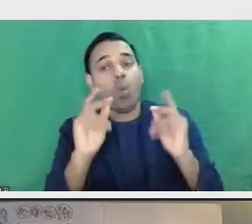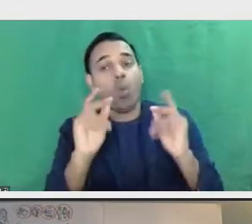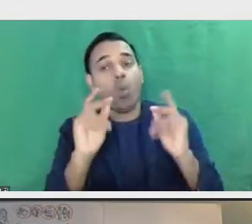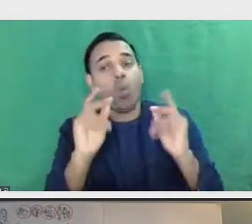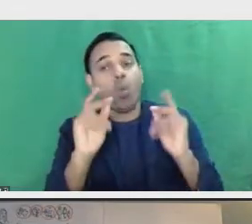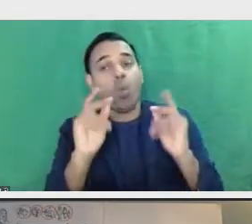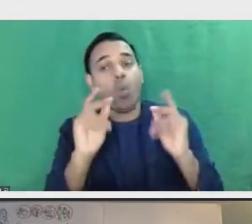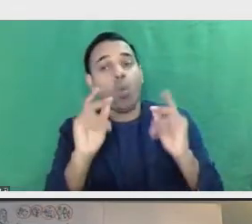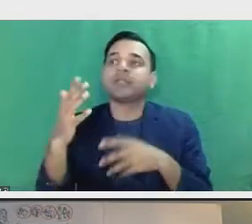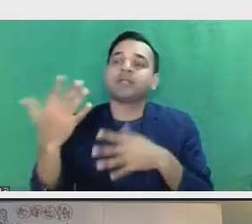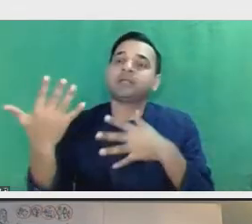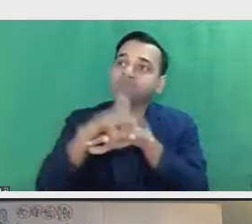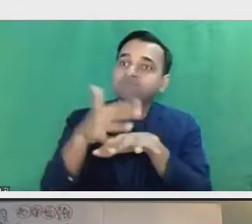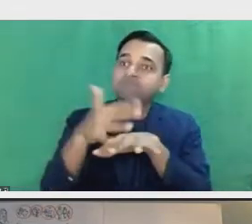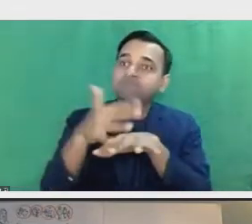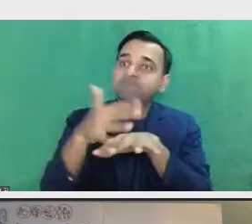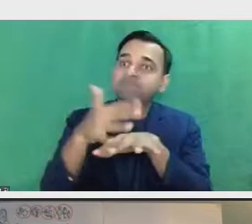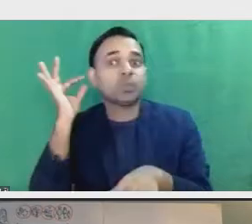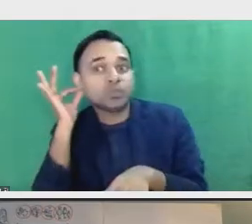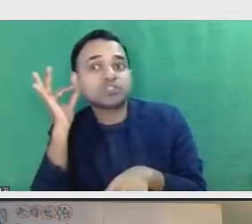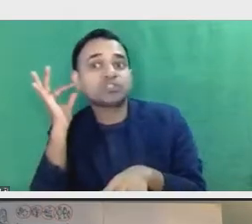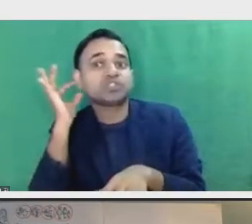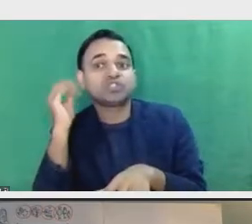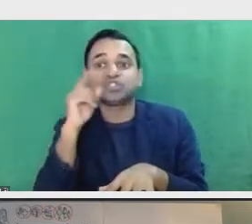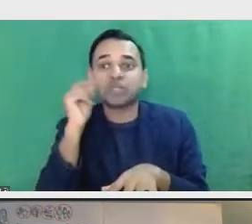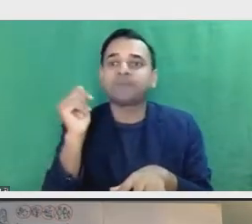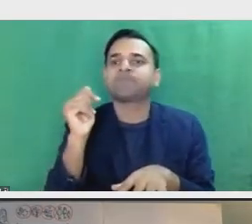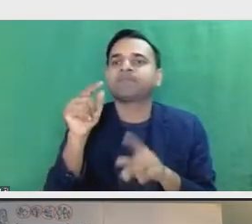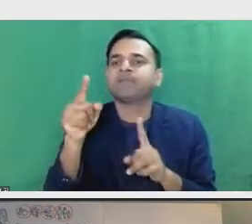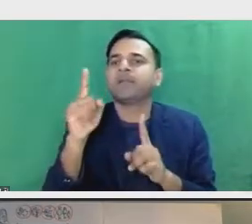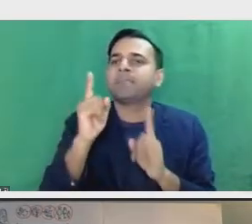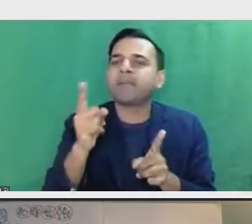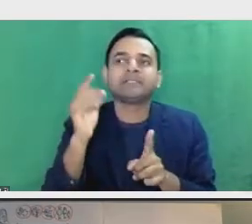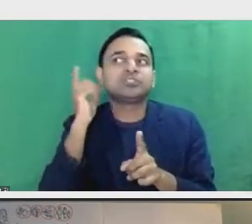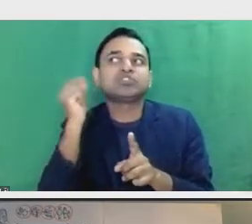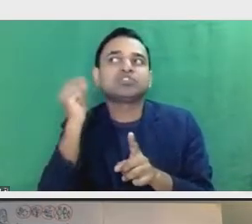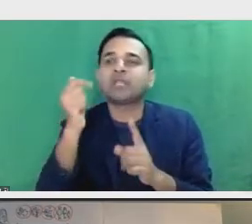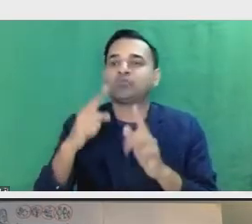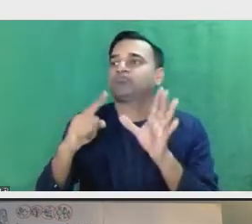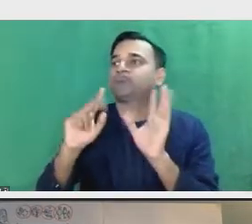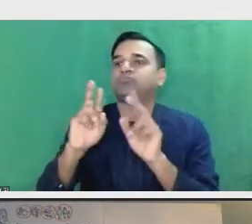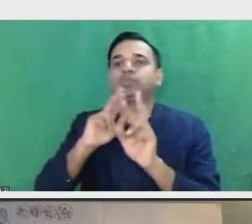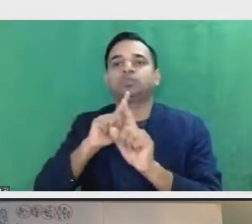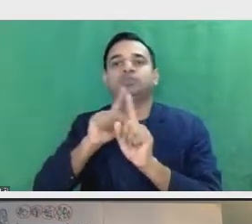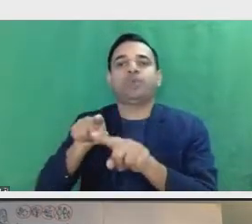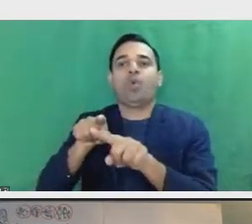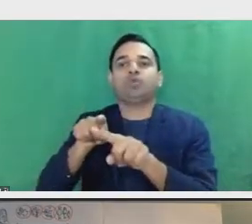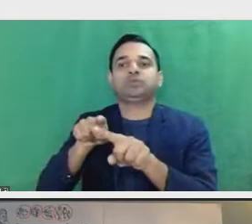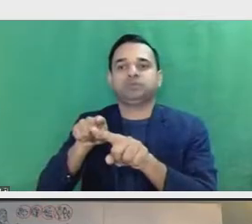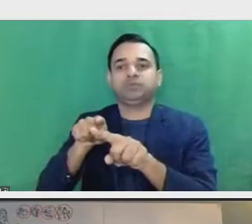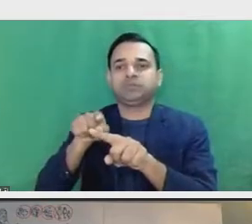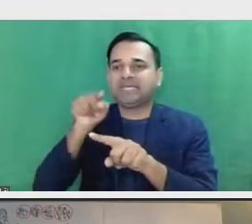with each target to ensure that all the policies that will go from the global to the local